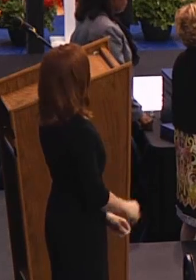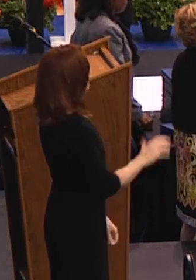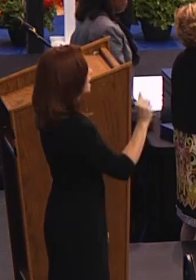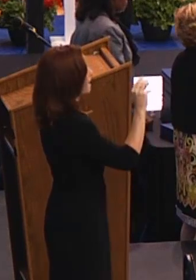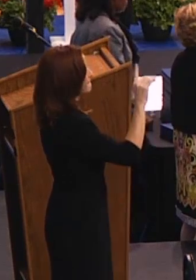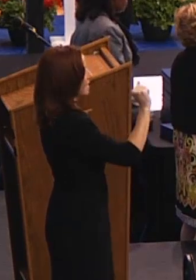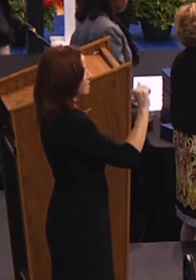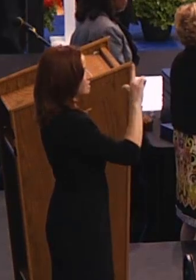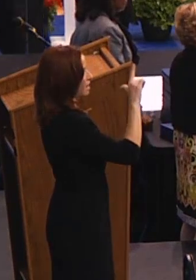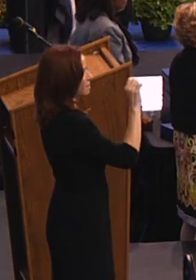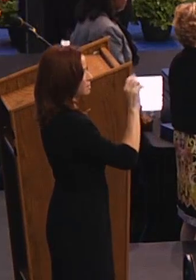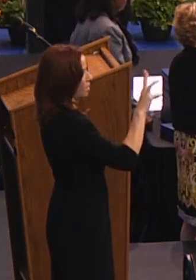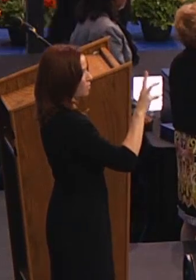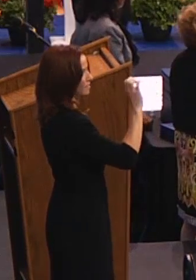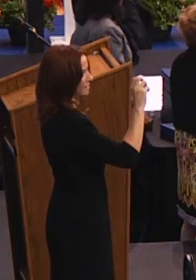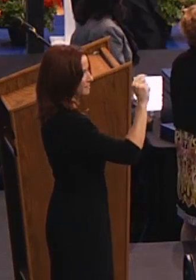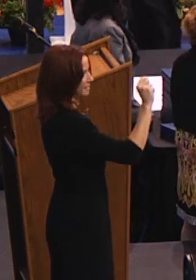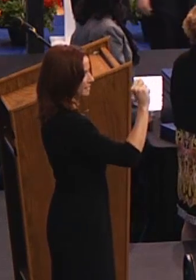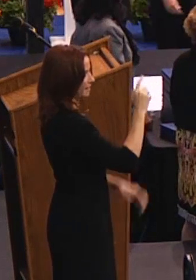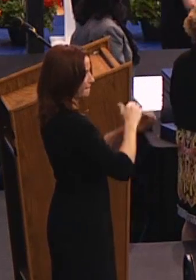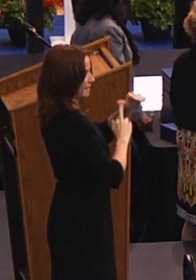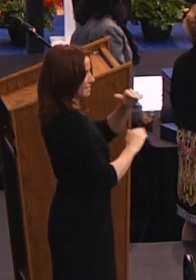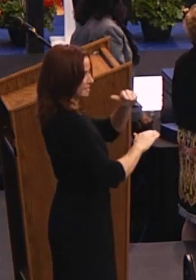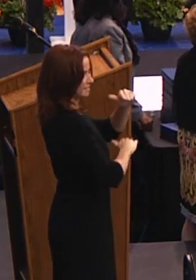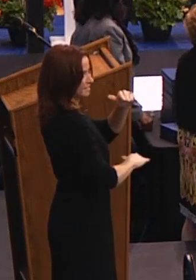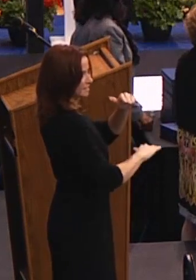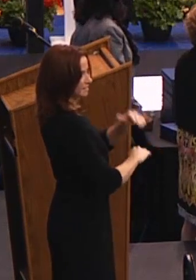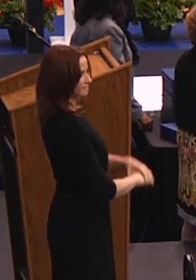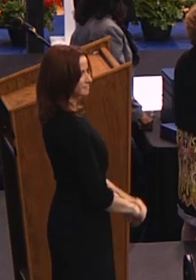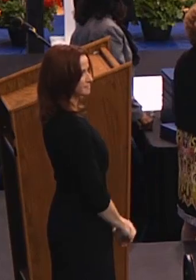Amanda K. Lowe, EMT Basic.